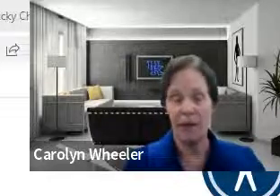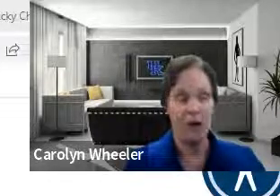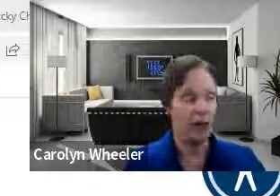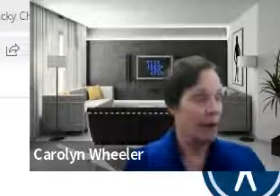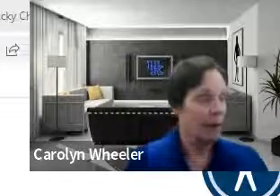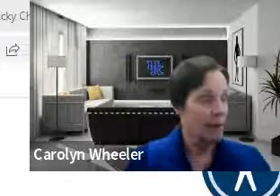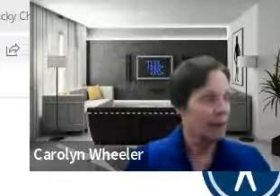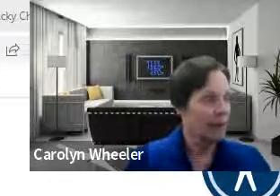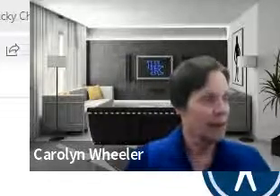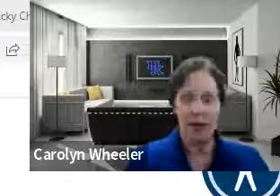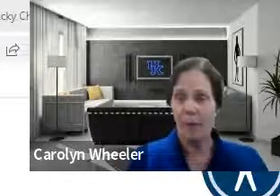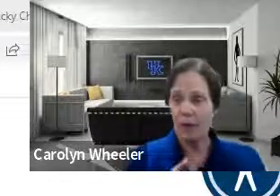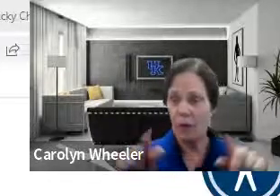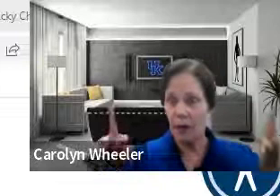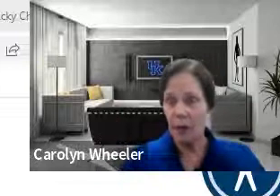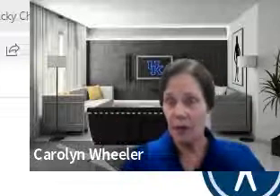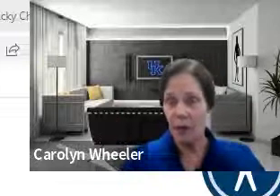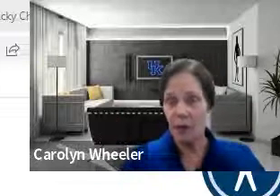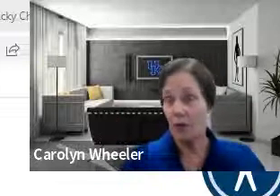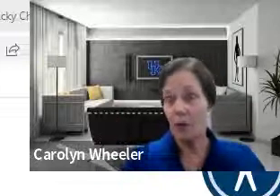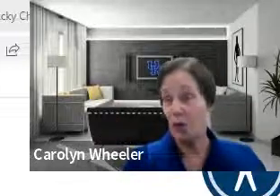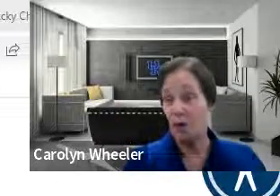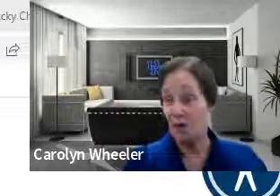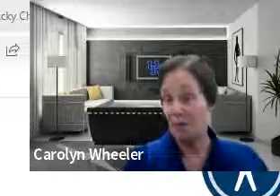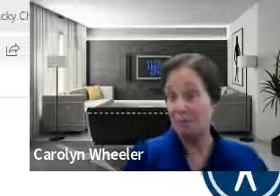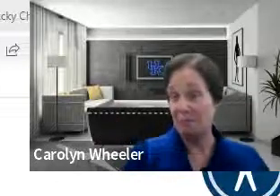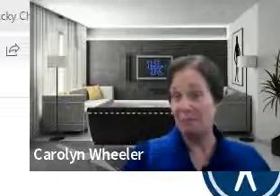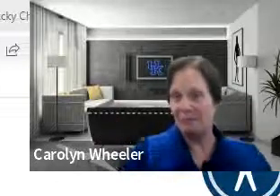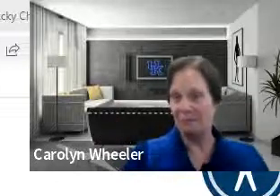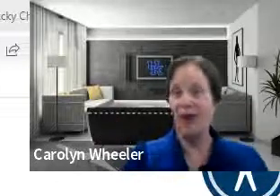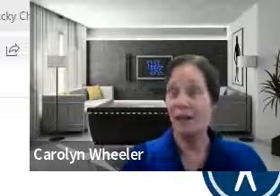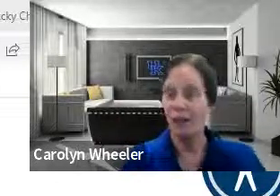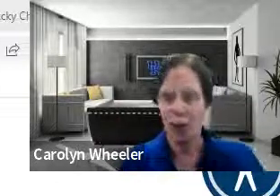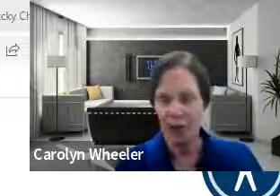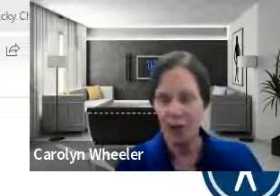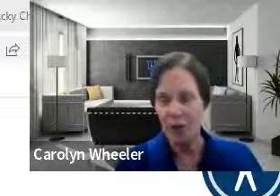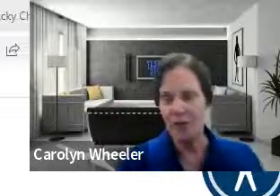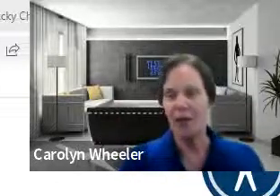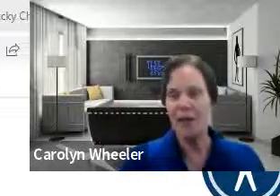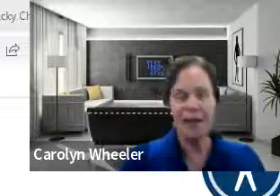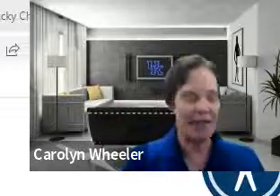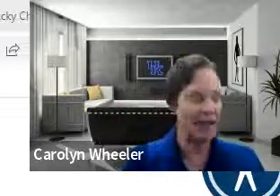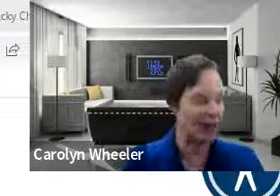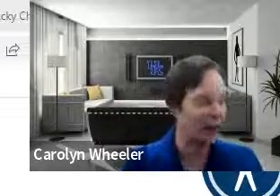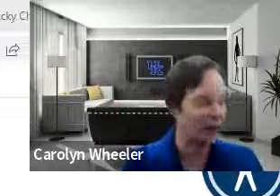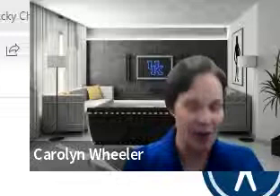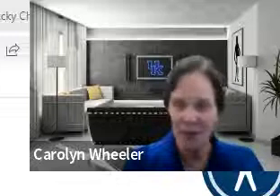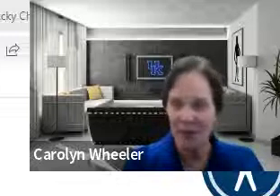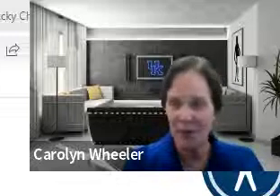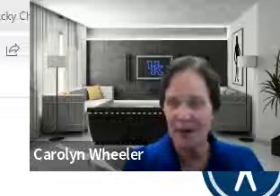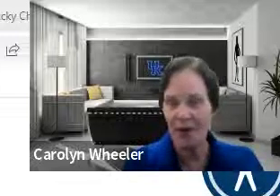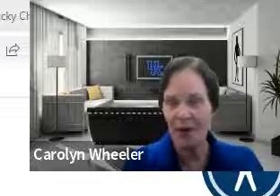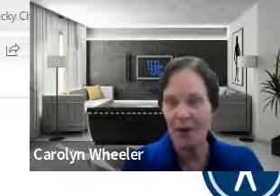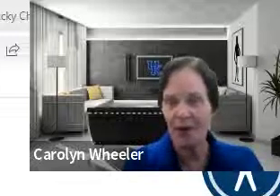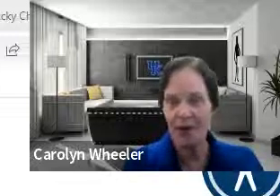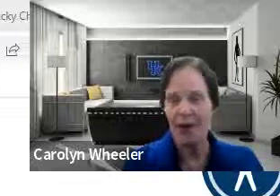Okay, thank you. Yes, because I don't have my little green box around it for some reason. That's a little troubling to me. So in any event, good morning. My